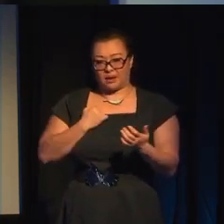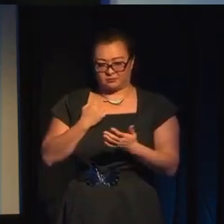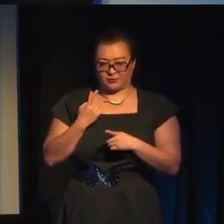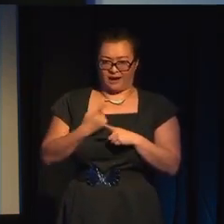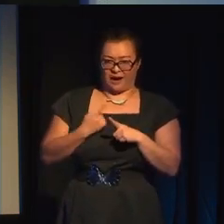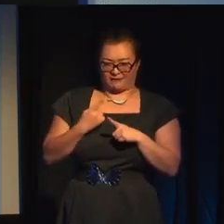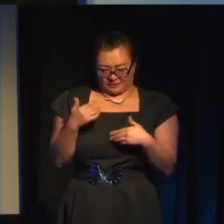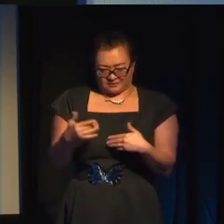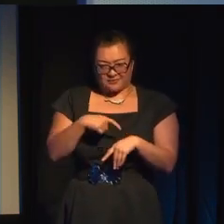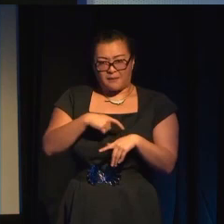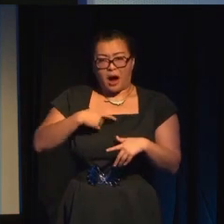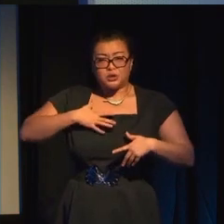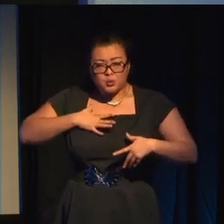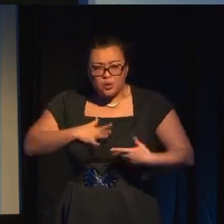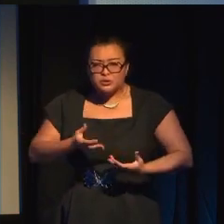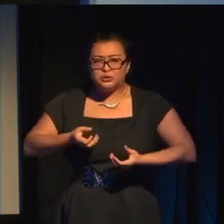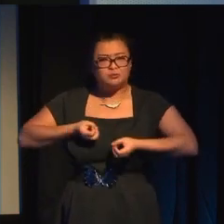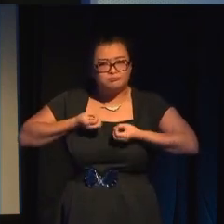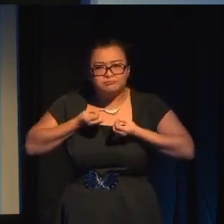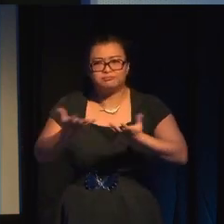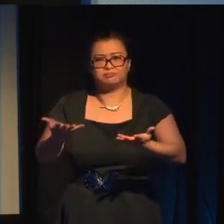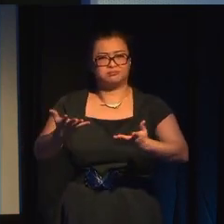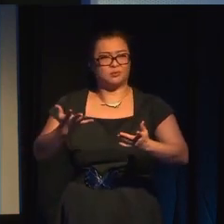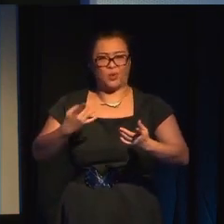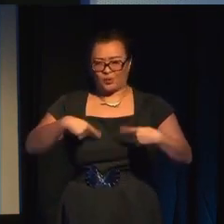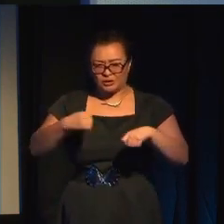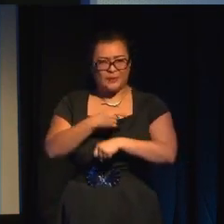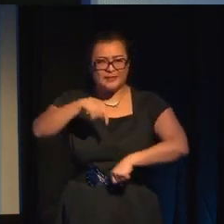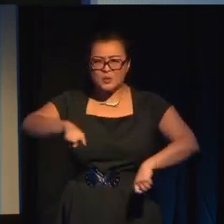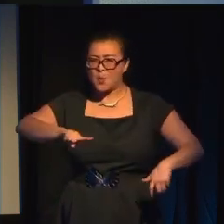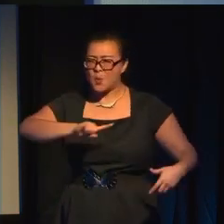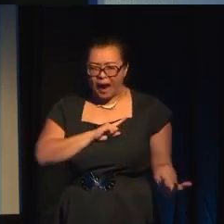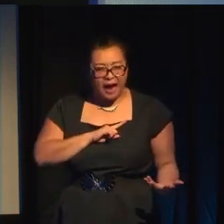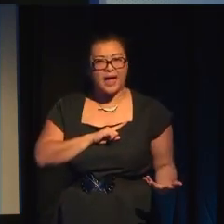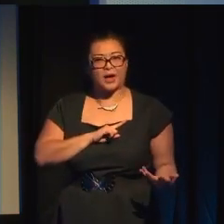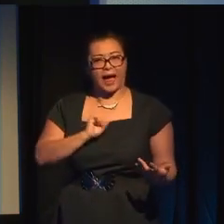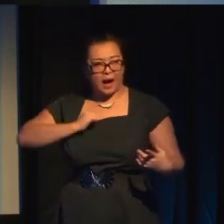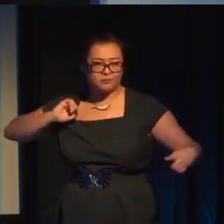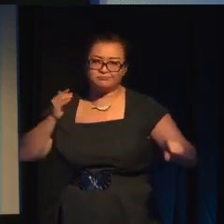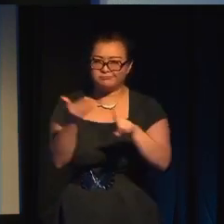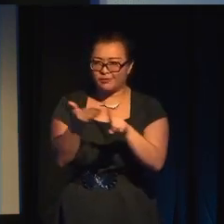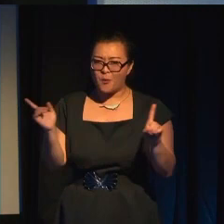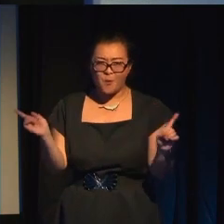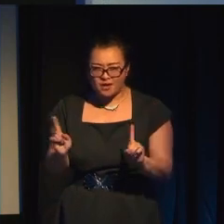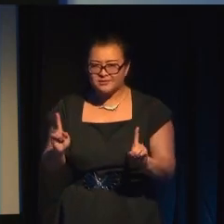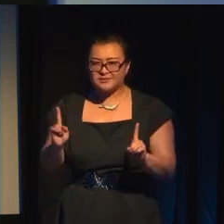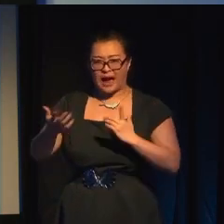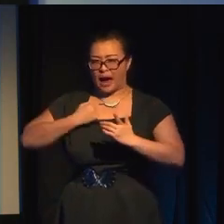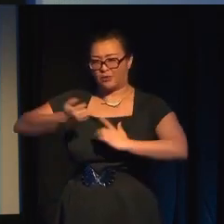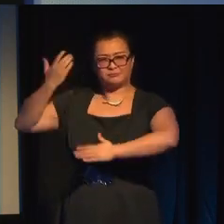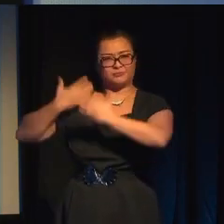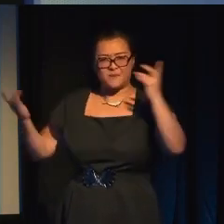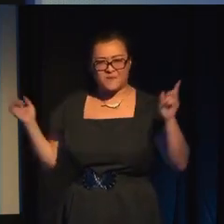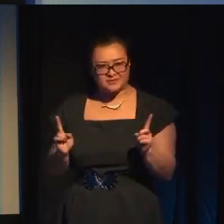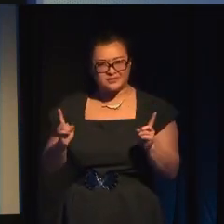to convey why we're doing what we're doing, what the objective is, where we've come from, all of these ideas. And it's such a pleasure to be able